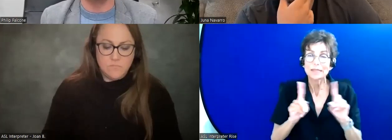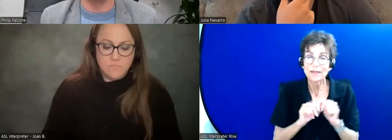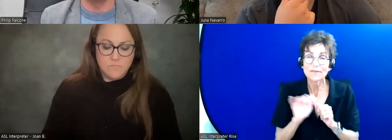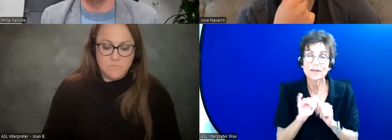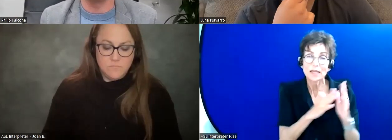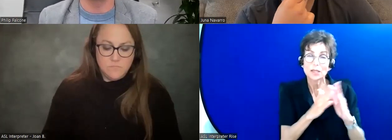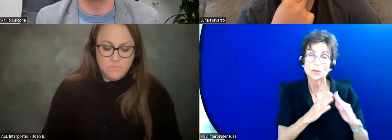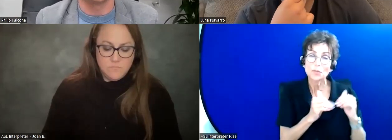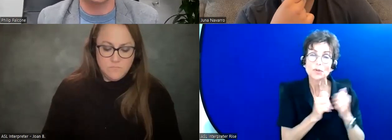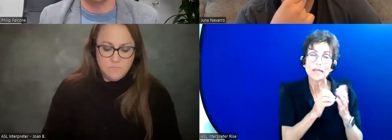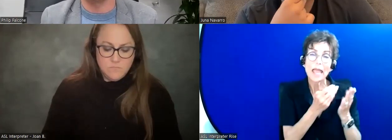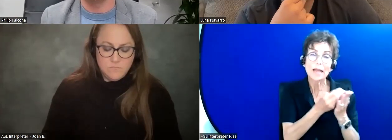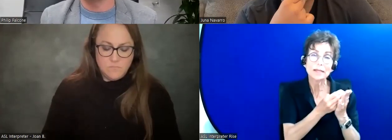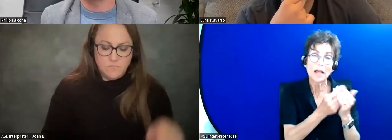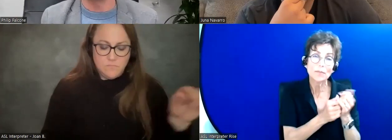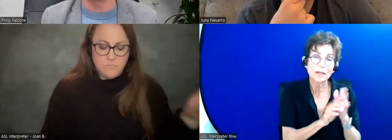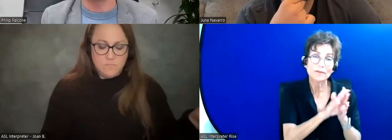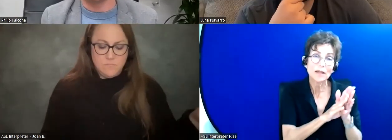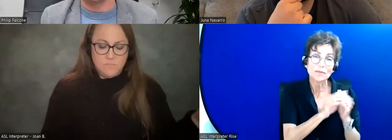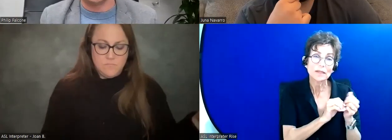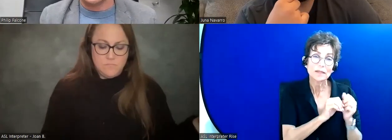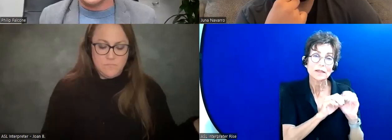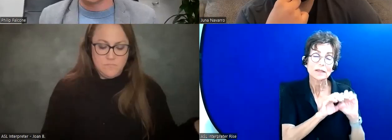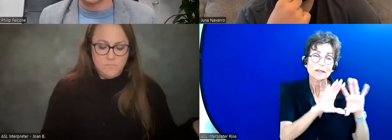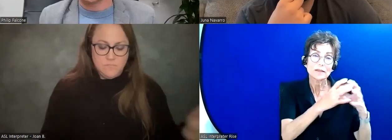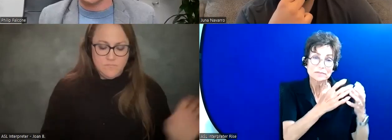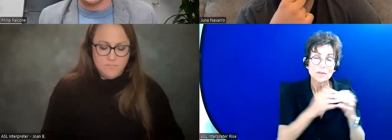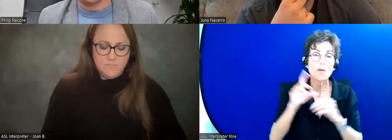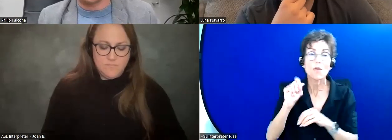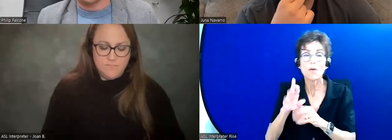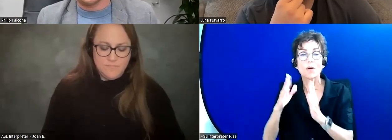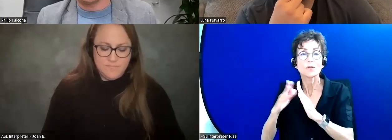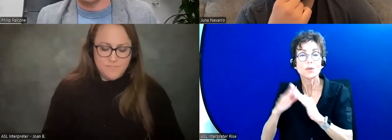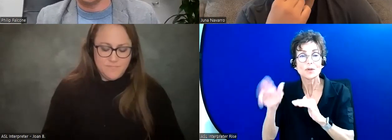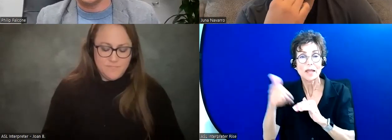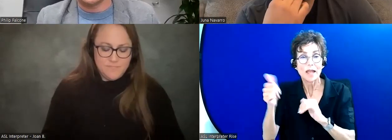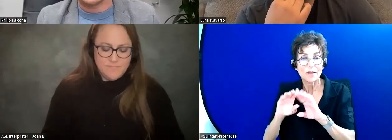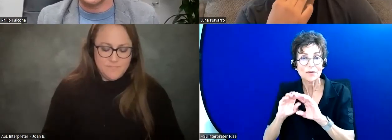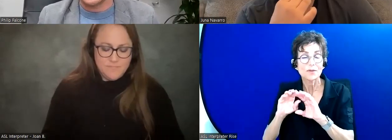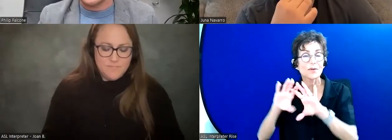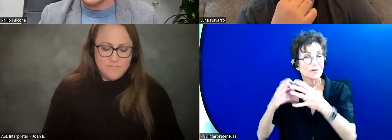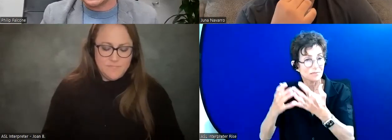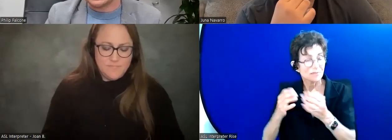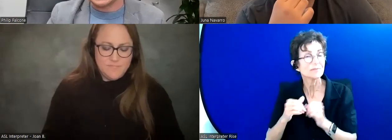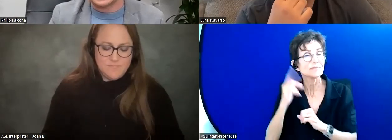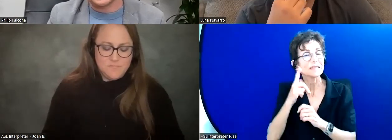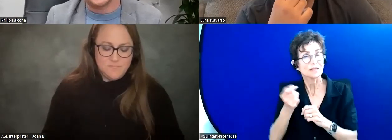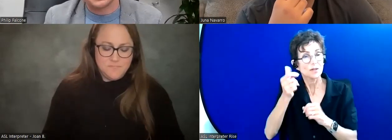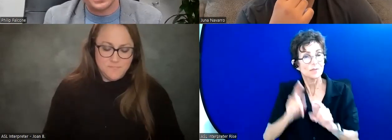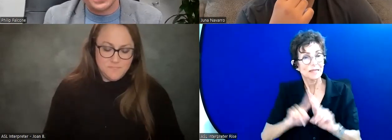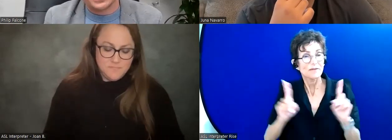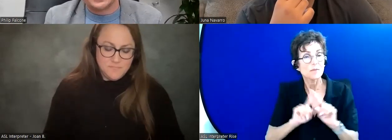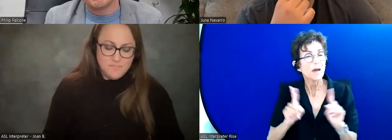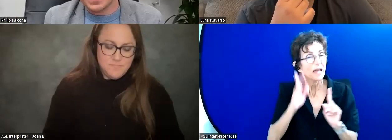development department or public works department. It's a little bit different, but I think there's enough crossover where it'll still kind of make some sense